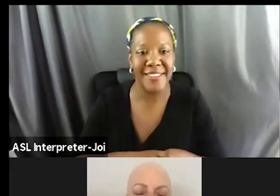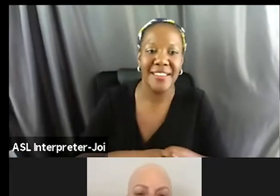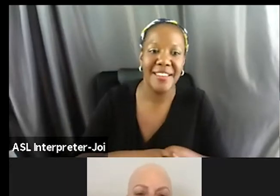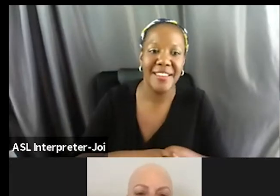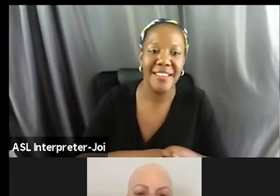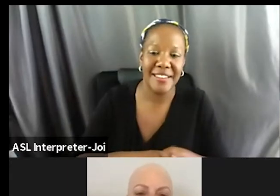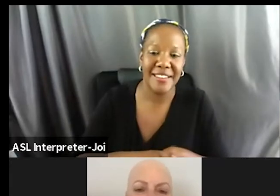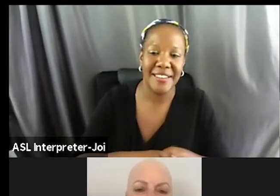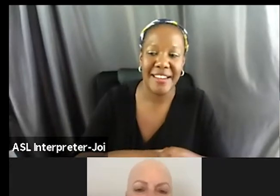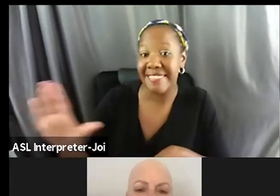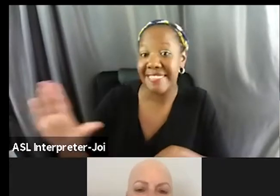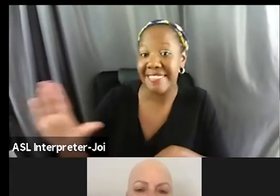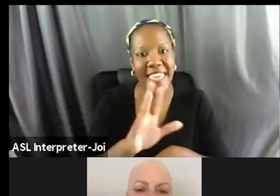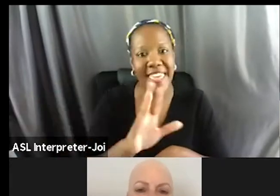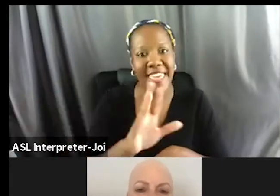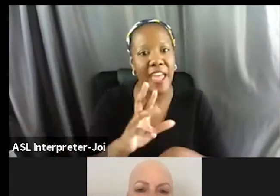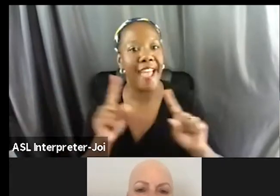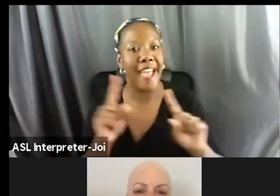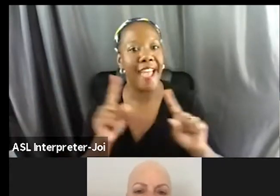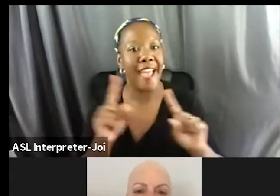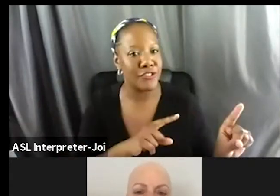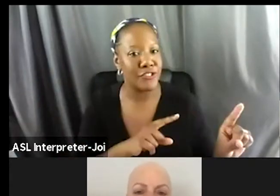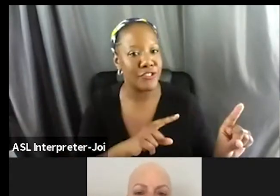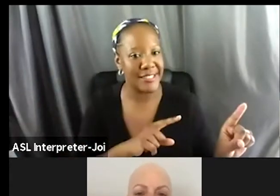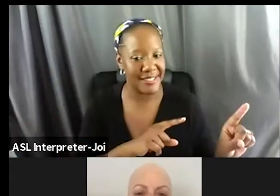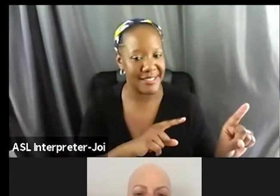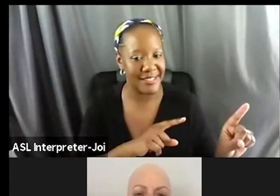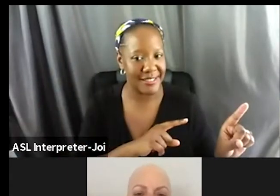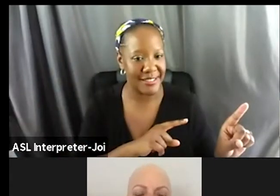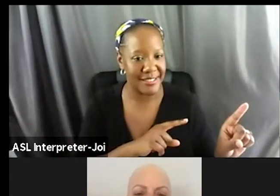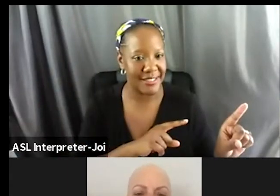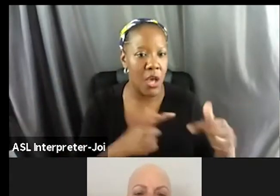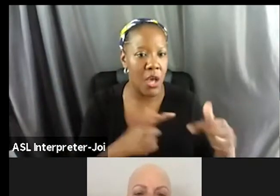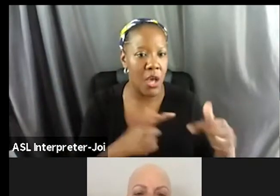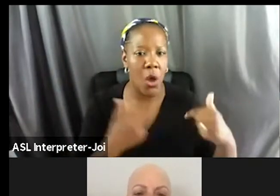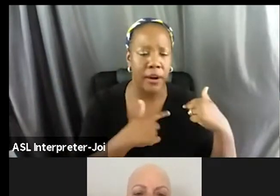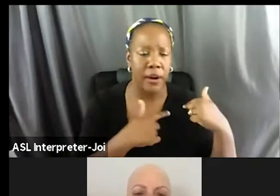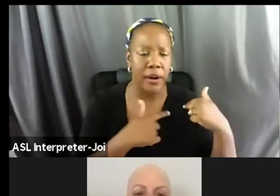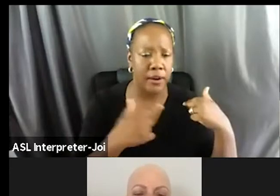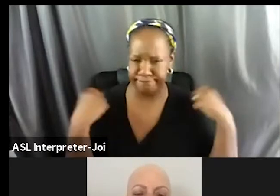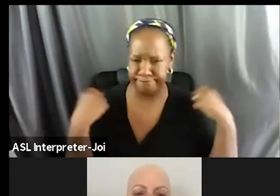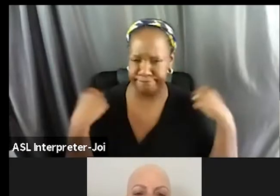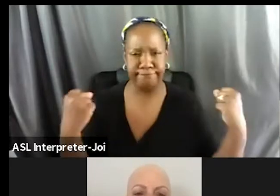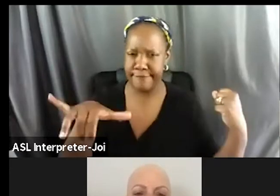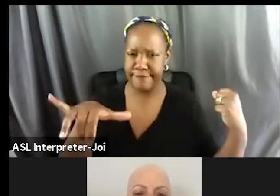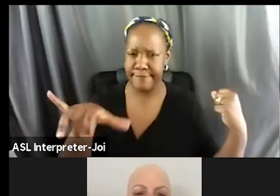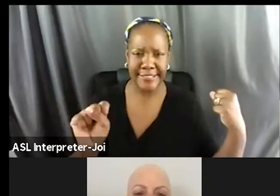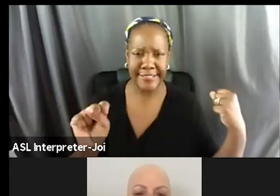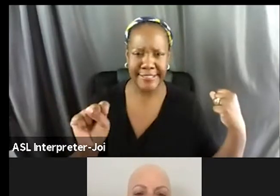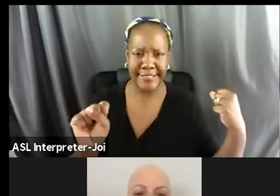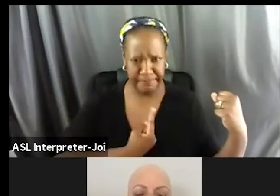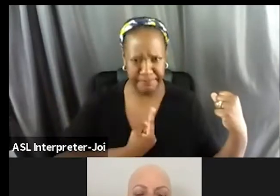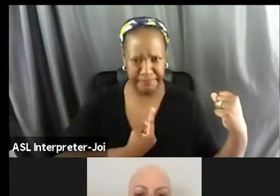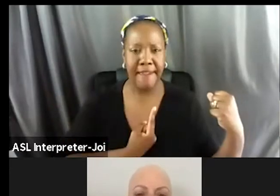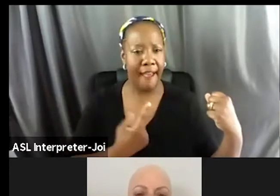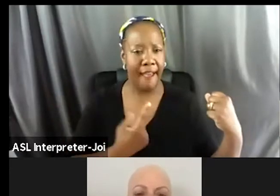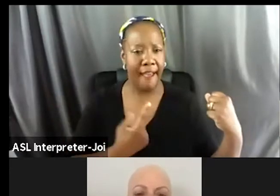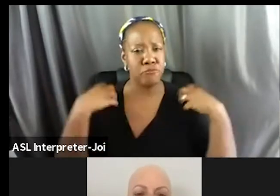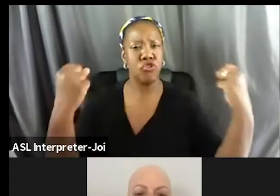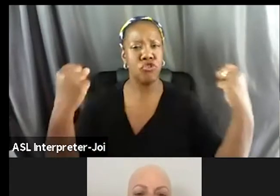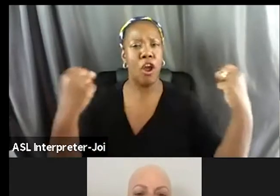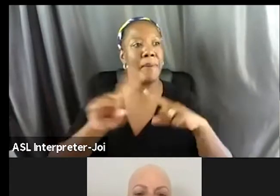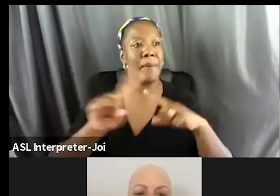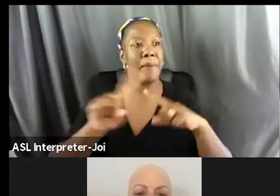their reactions to it, because as much as we go, yes, I can do this, it's just me, I'm strong, there's